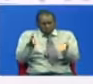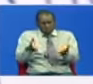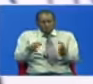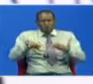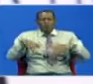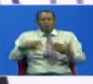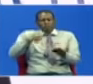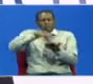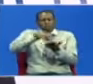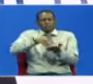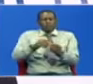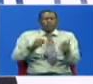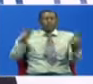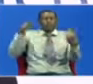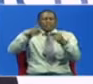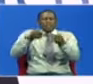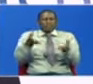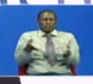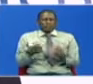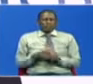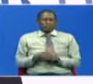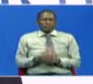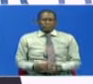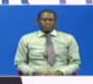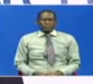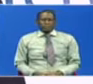hali ilivyo kufikia sasa.